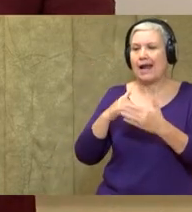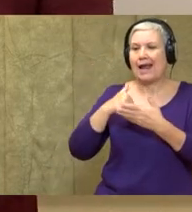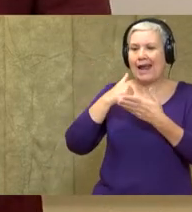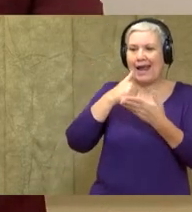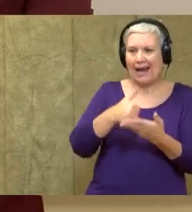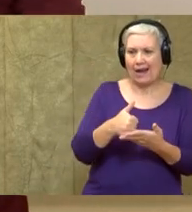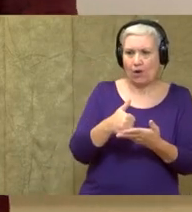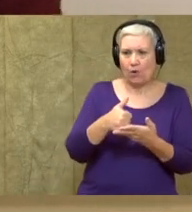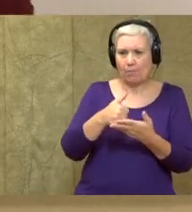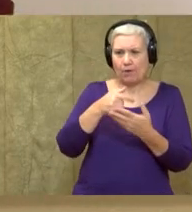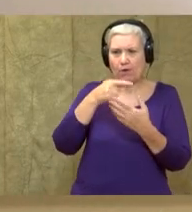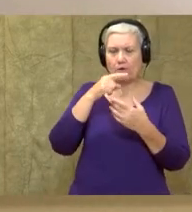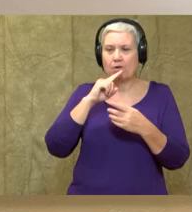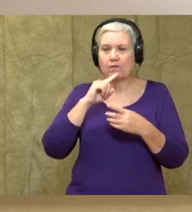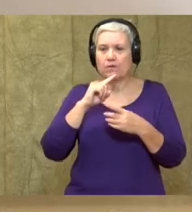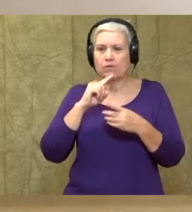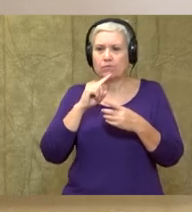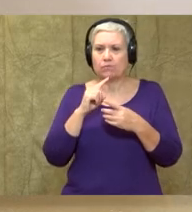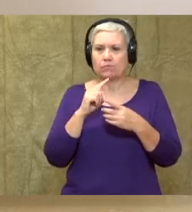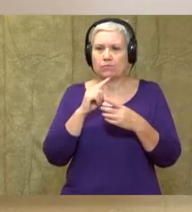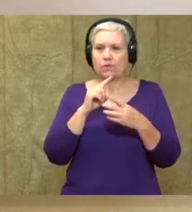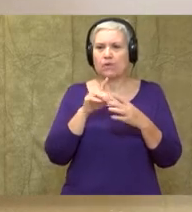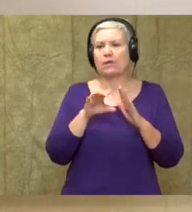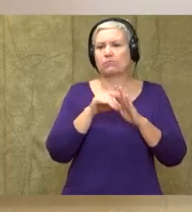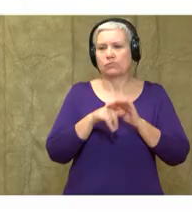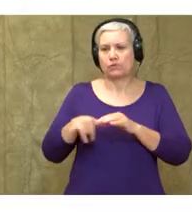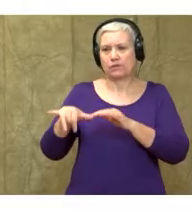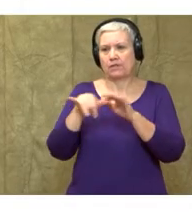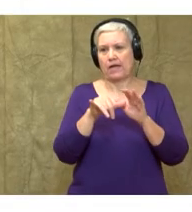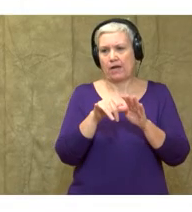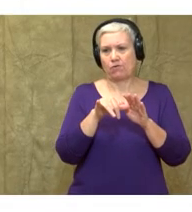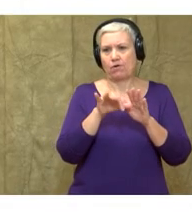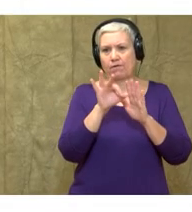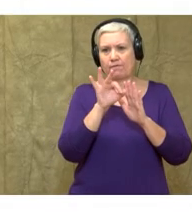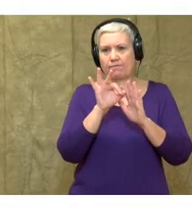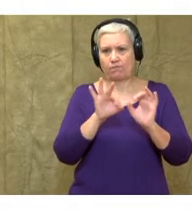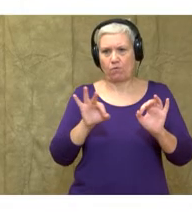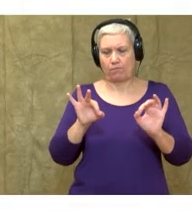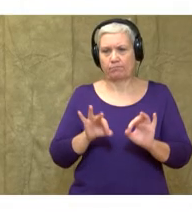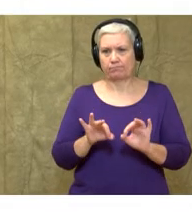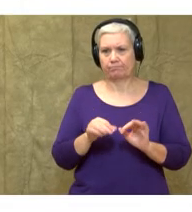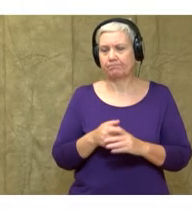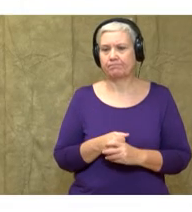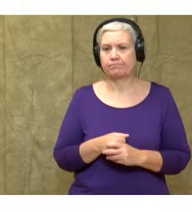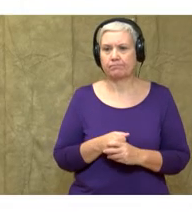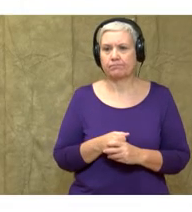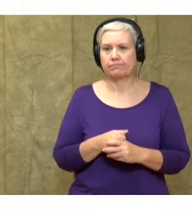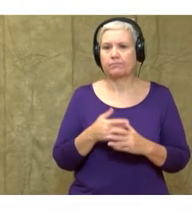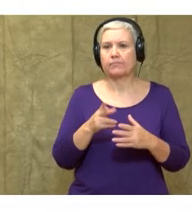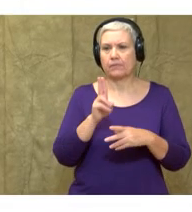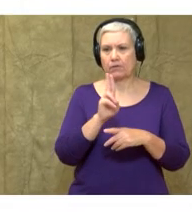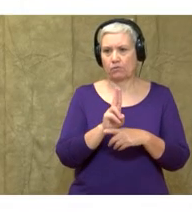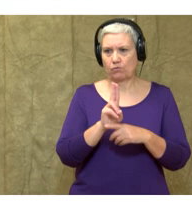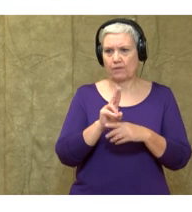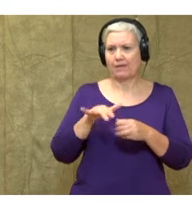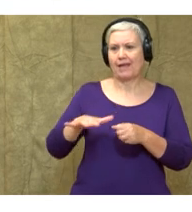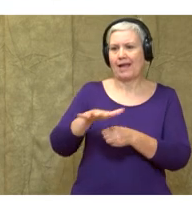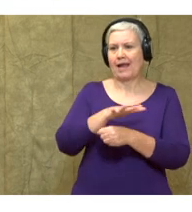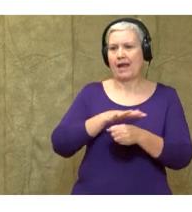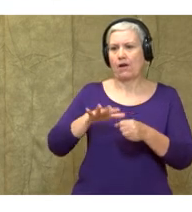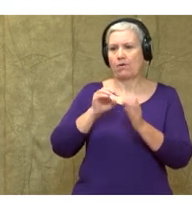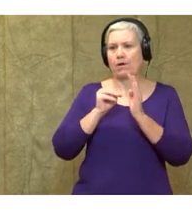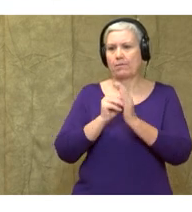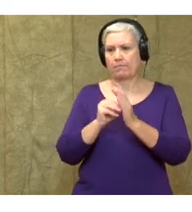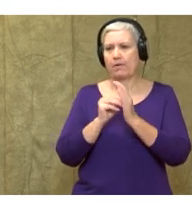looking at an equation in standard form that we defined last week that forced my hand in terms of using the area model to create something